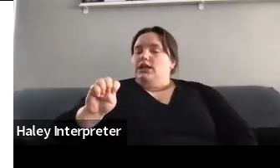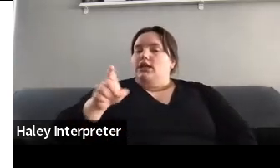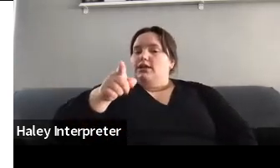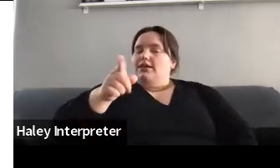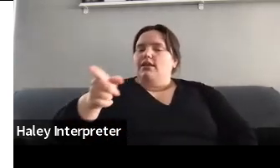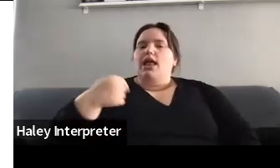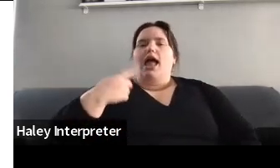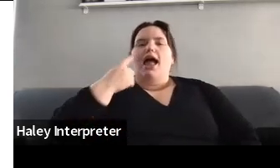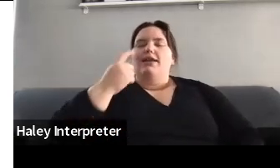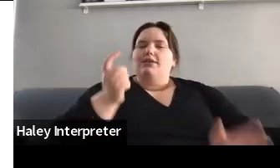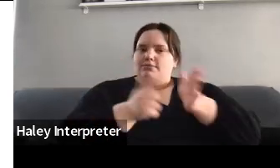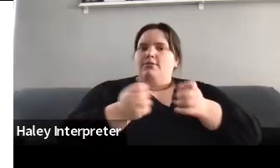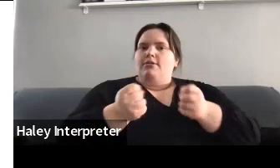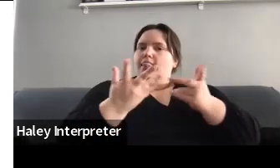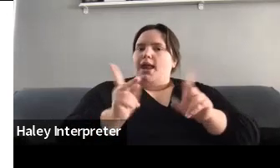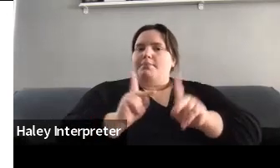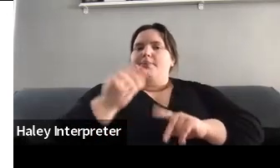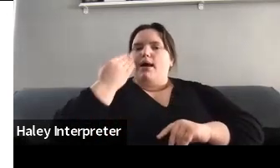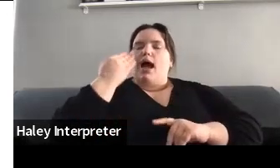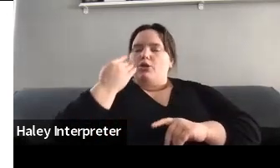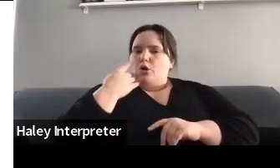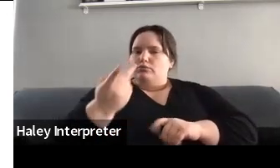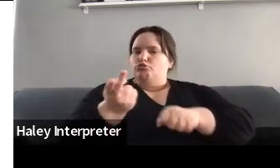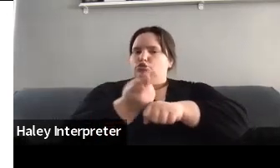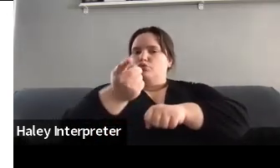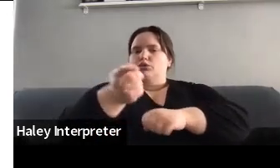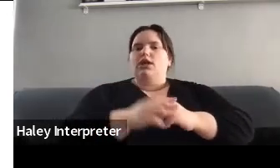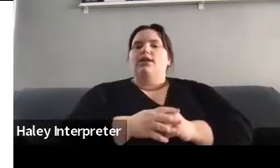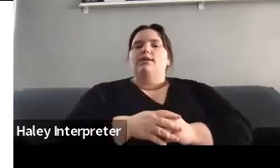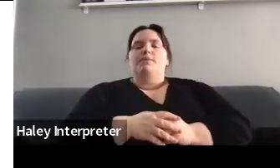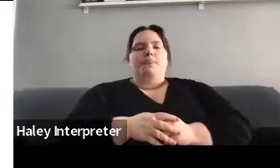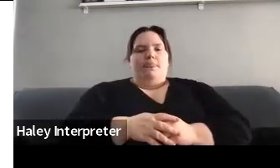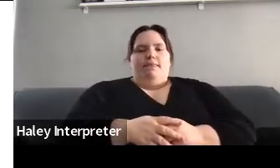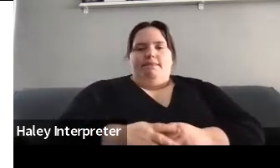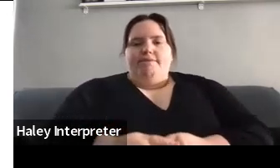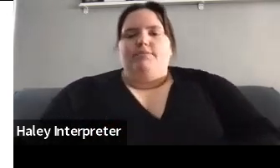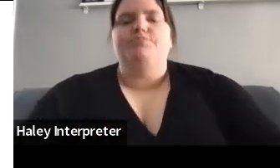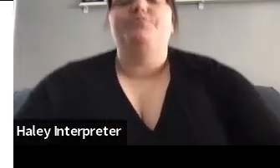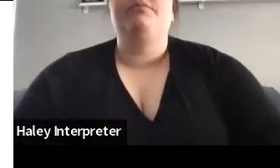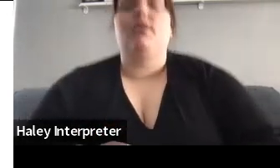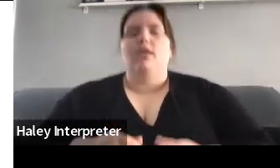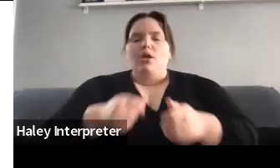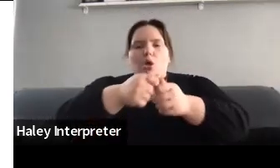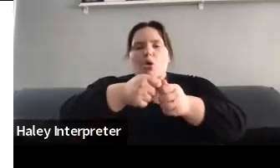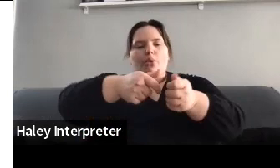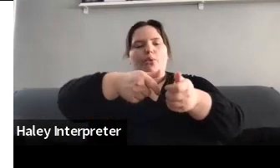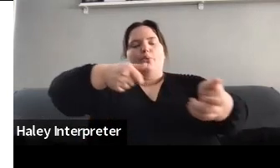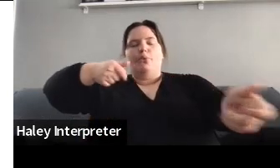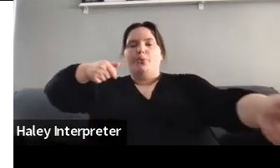that I know. The scooper genie is a long-handled pooper scooper, and it